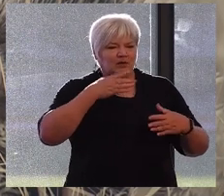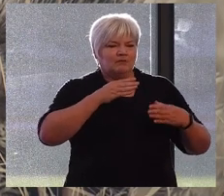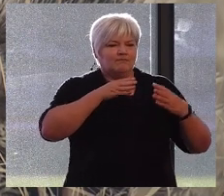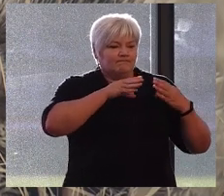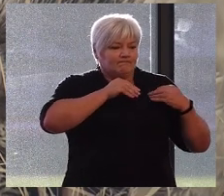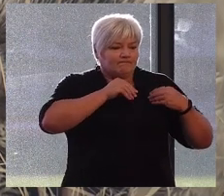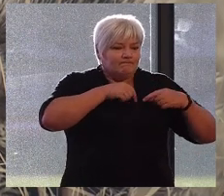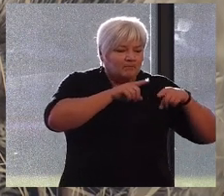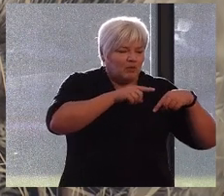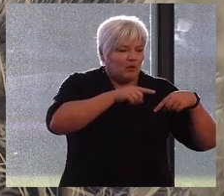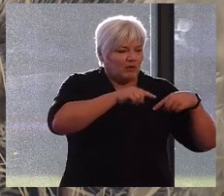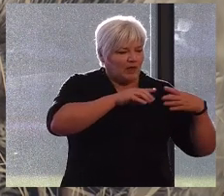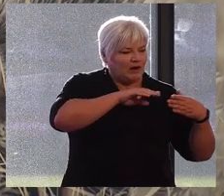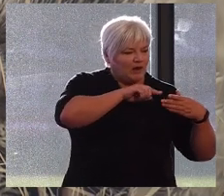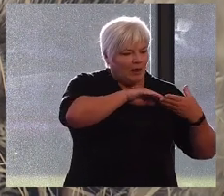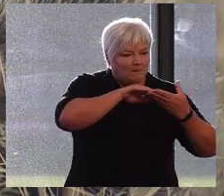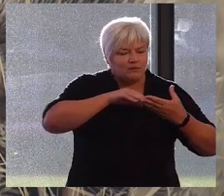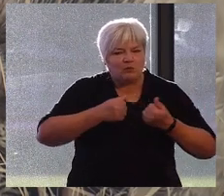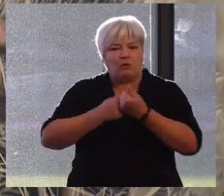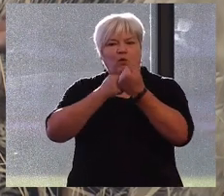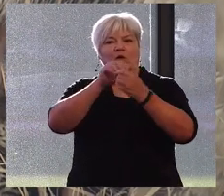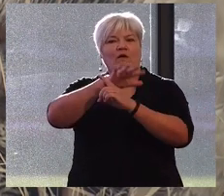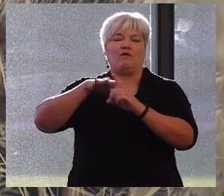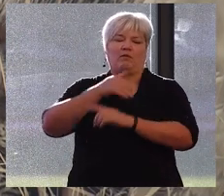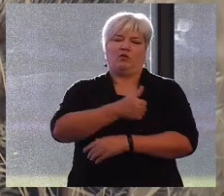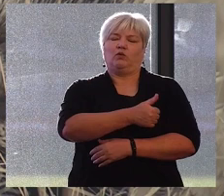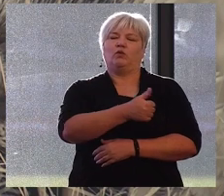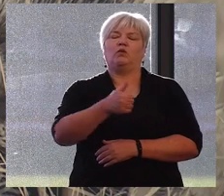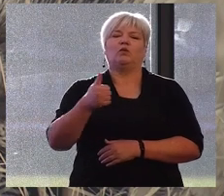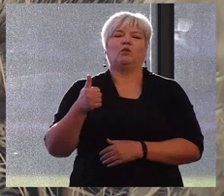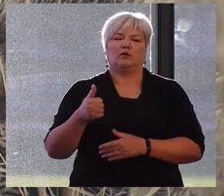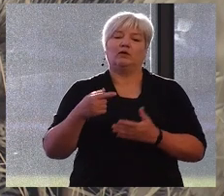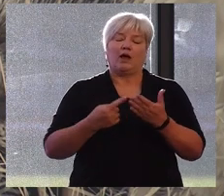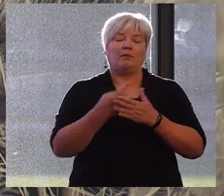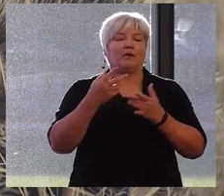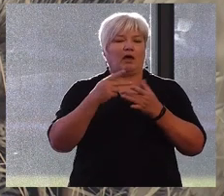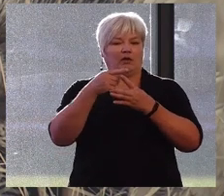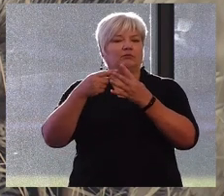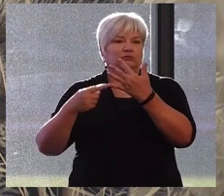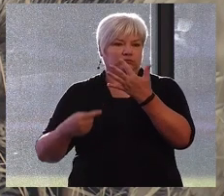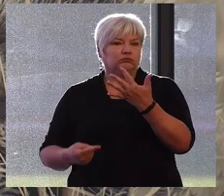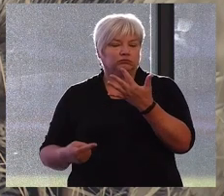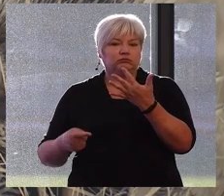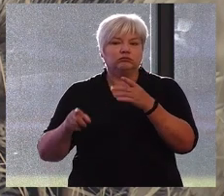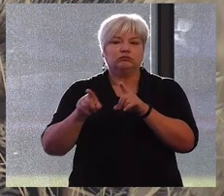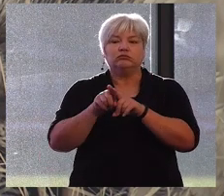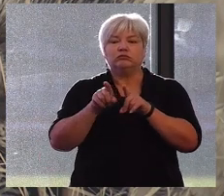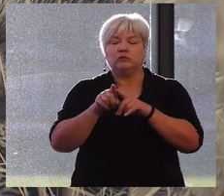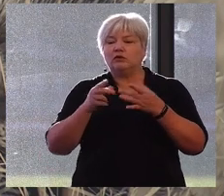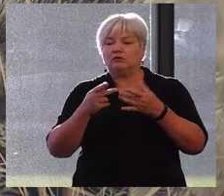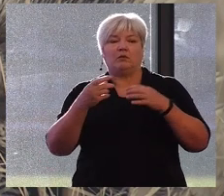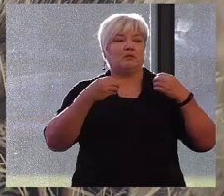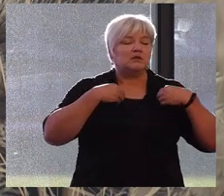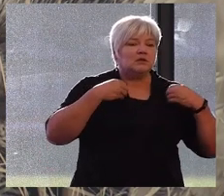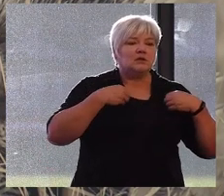to the environmental agenda. And that's happened in many, many other ways as well, through many different fora, from